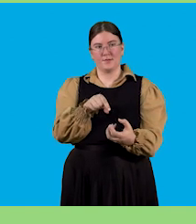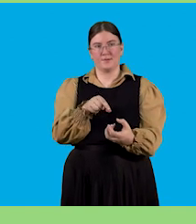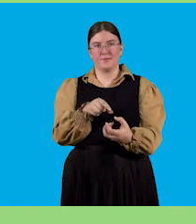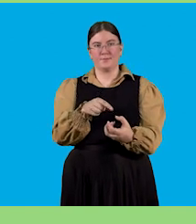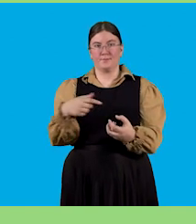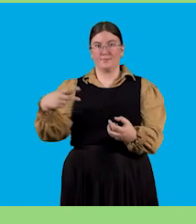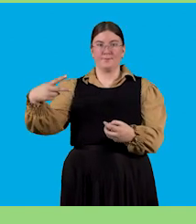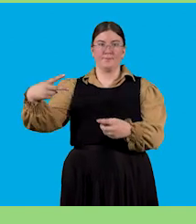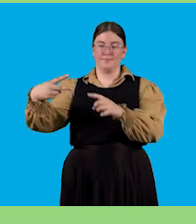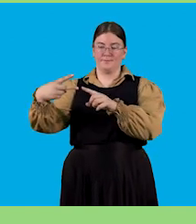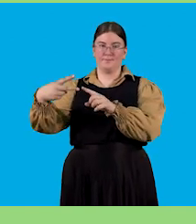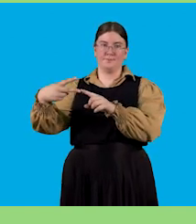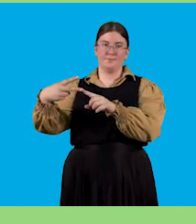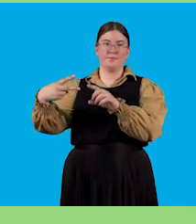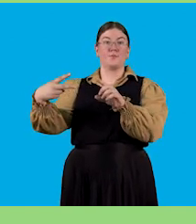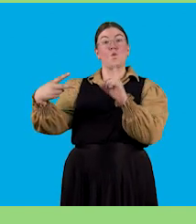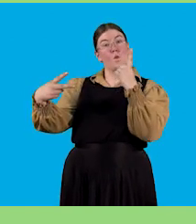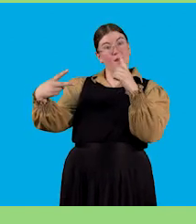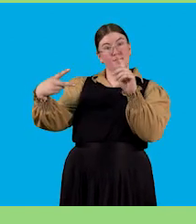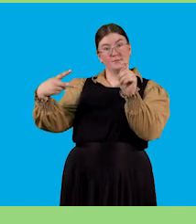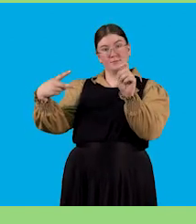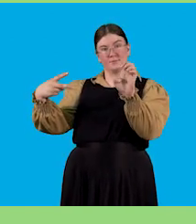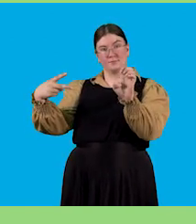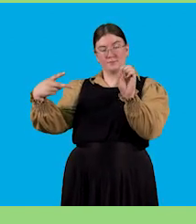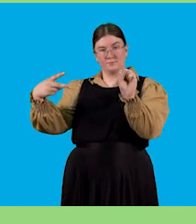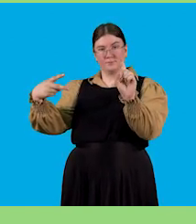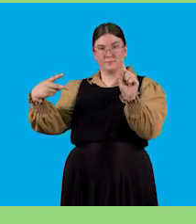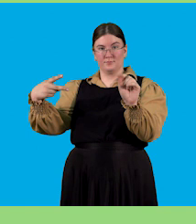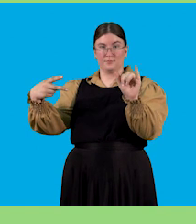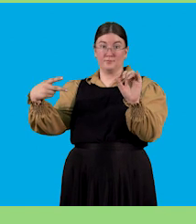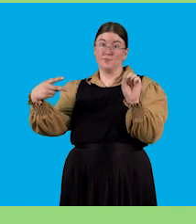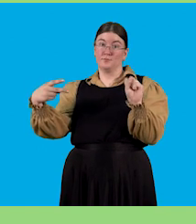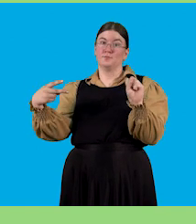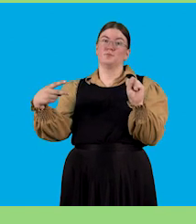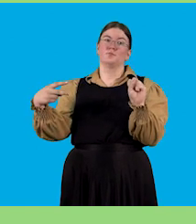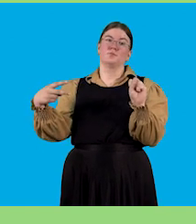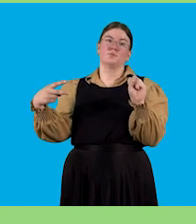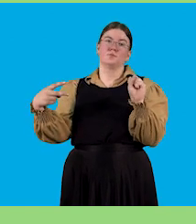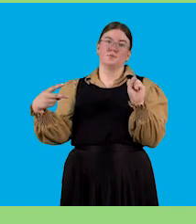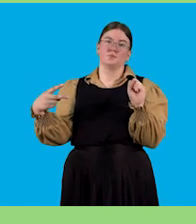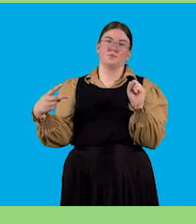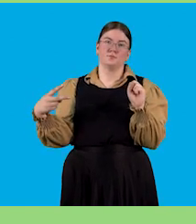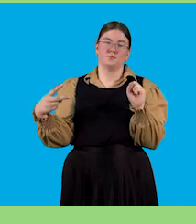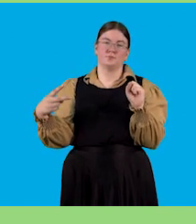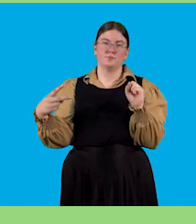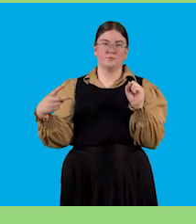We know that if it's one, it's testes, like with an I.